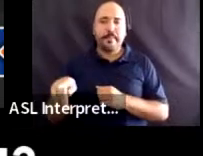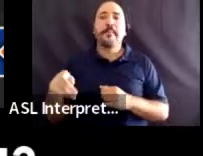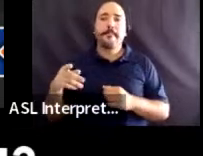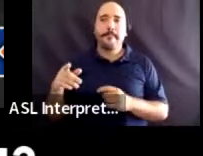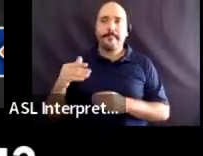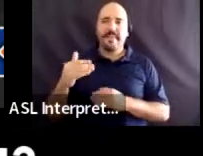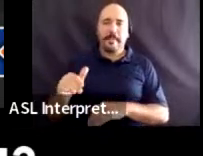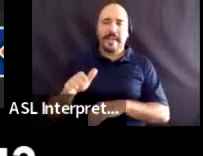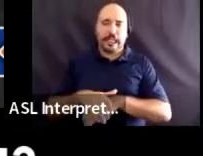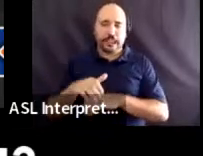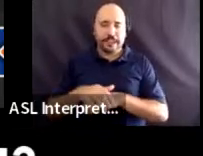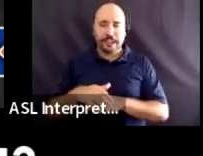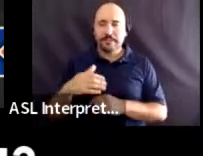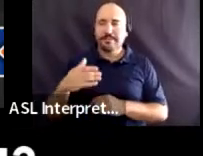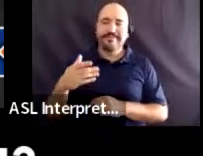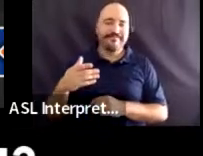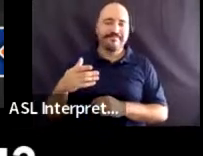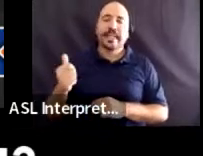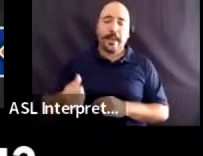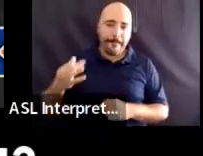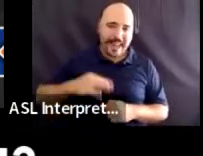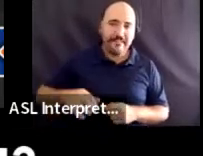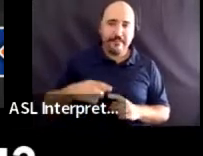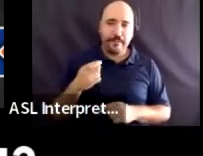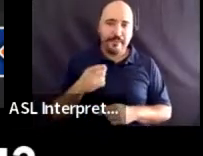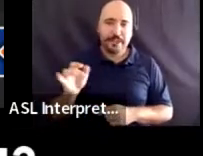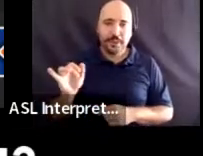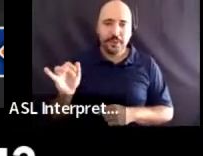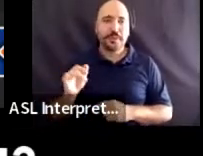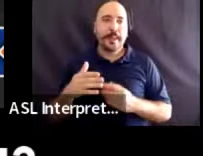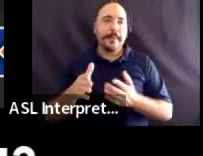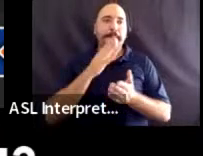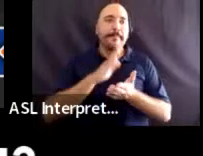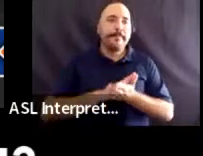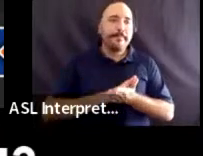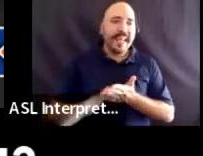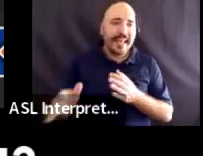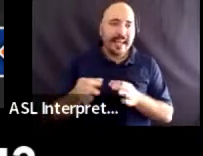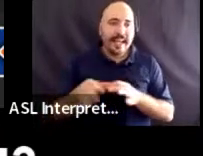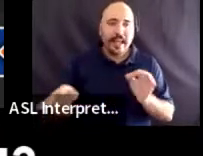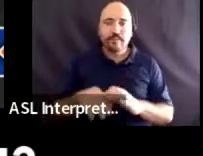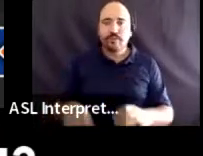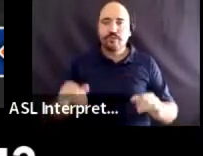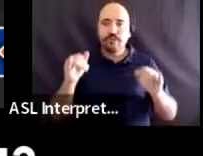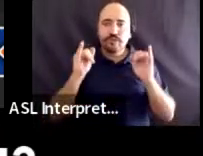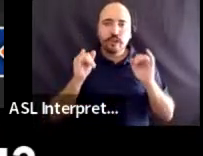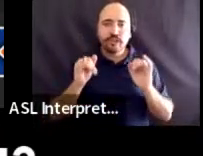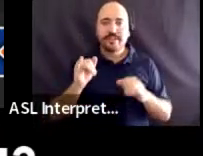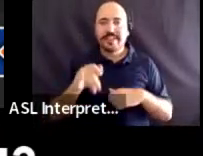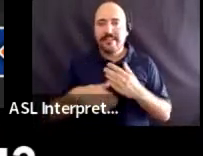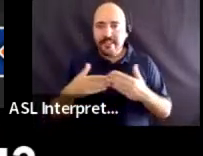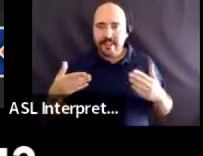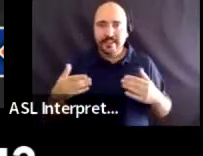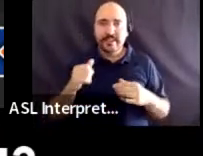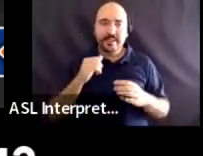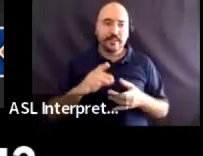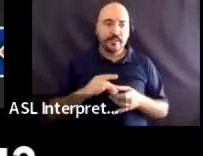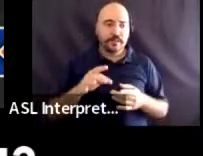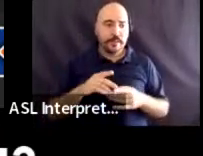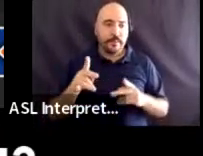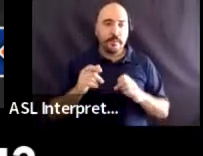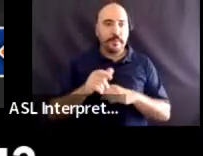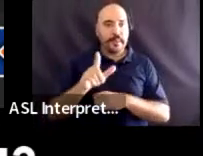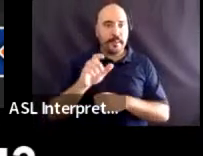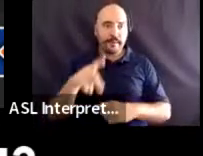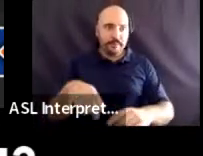benefit from things like plain language and instructions and things of that nature. Not to say that folks with